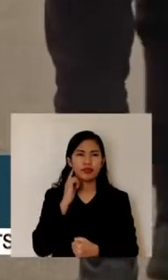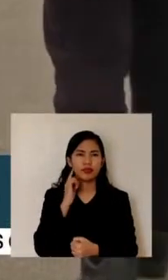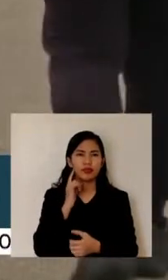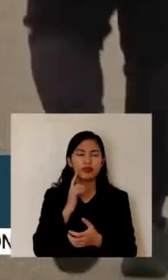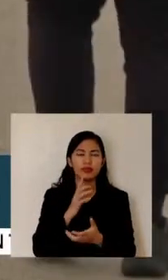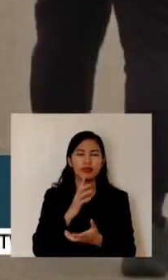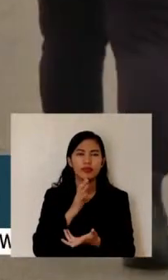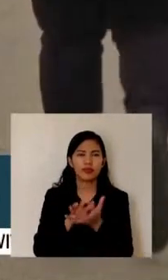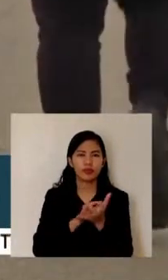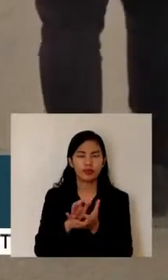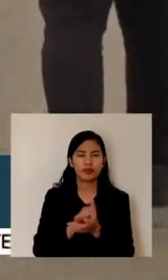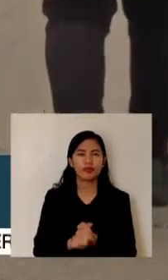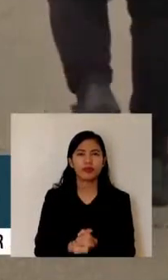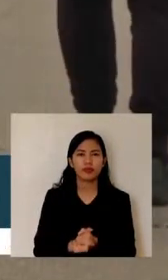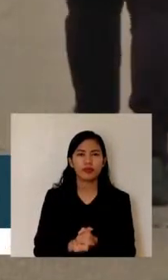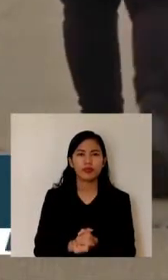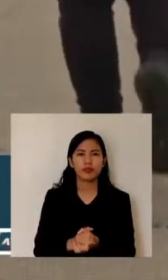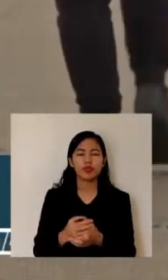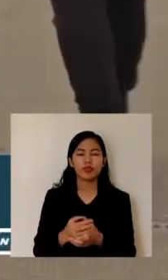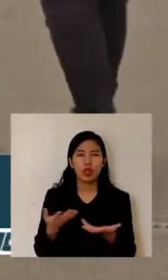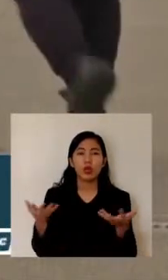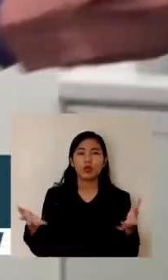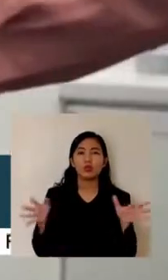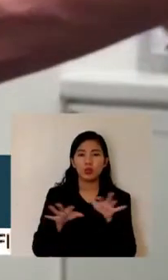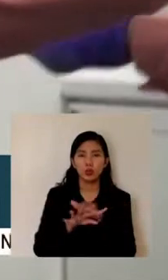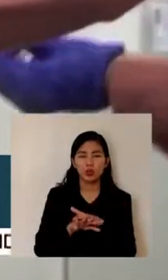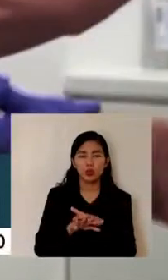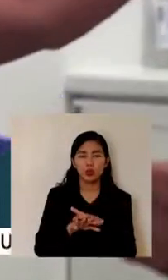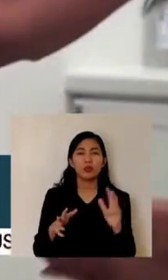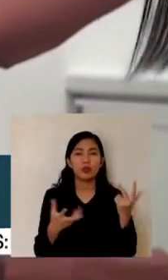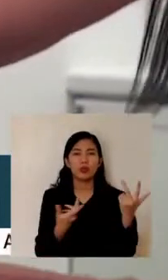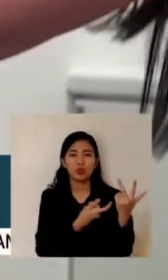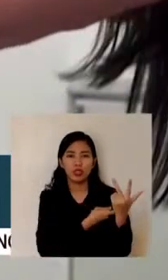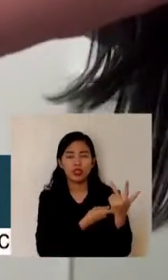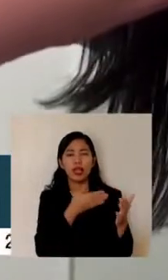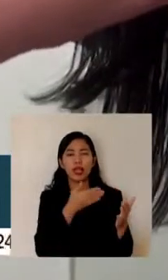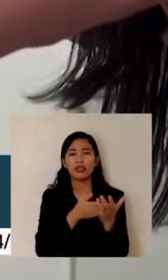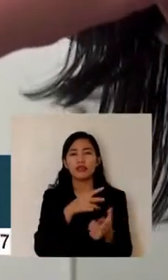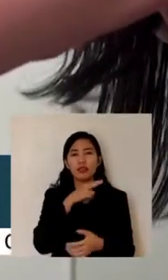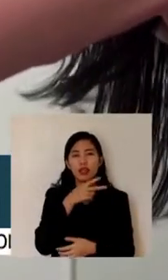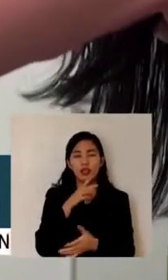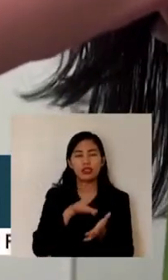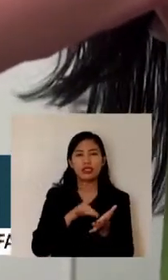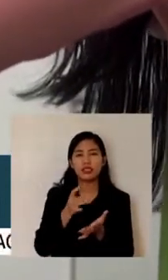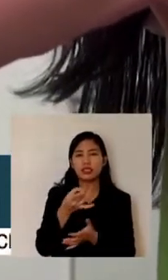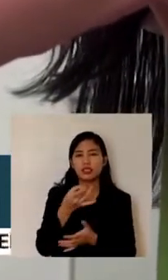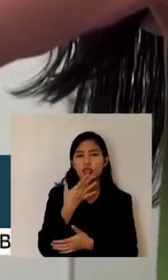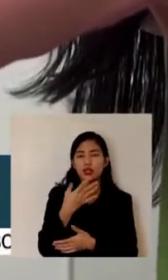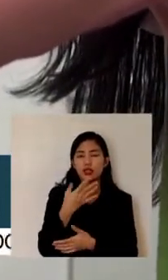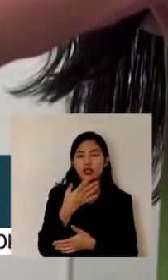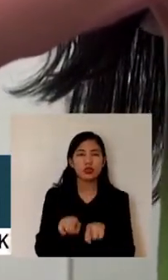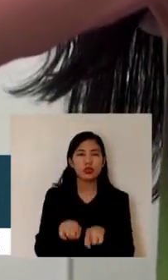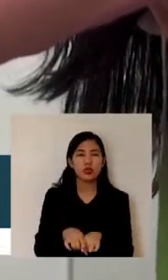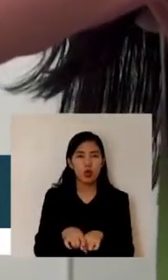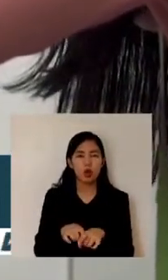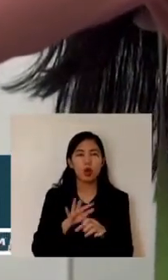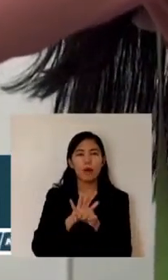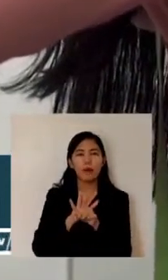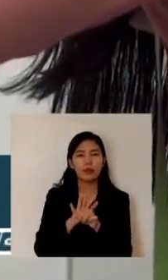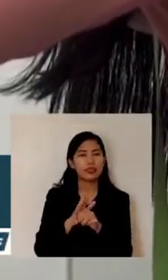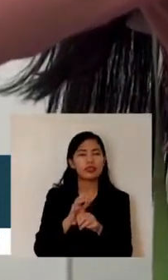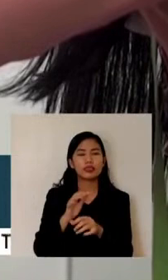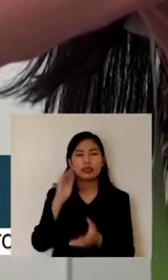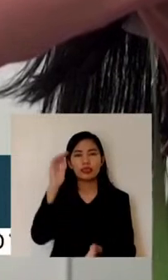that a combination of booster jab, antiviral pills, and Omicron's lower severity will enable the government to